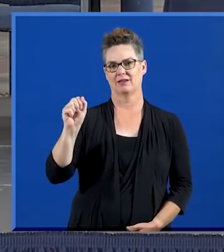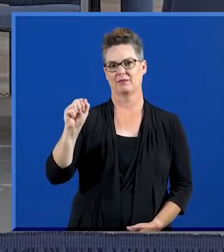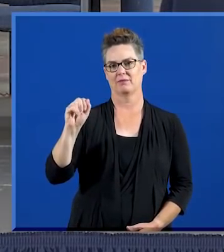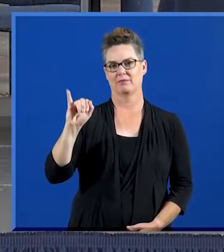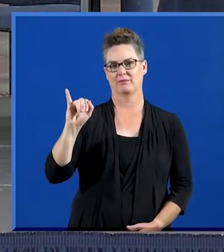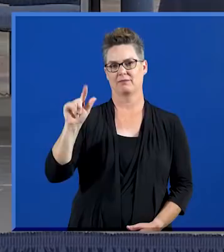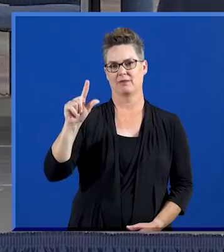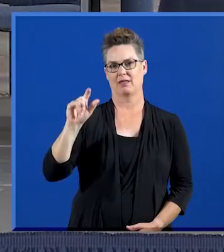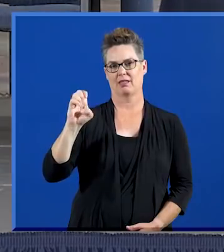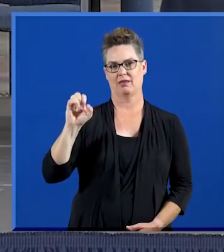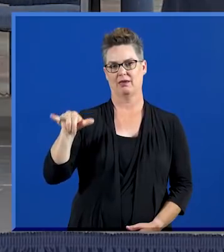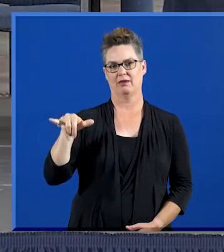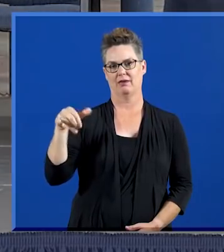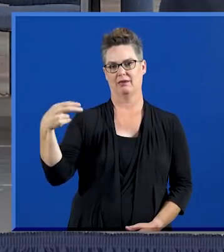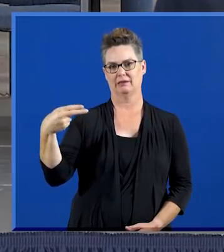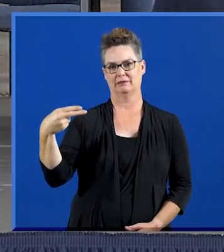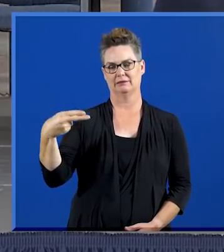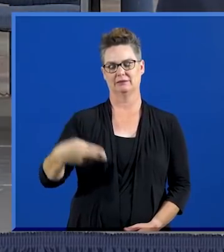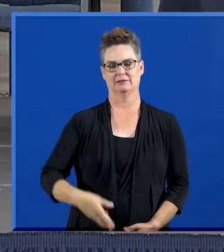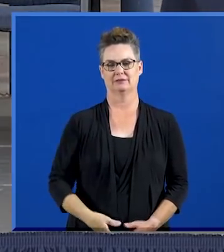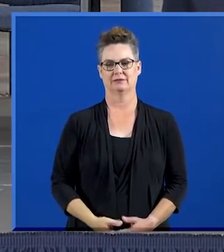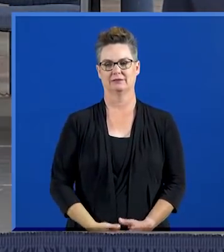Bailey Hintz.